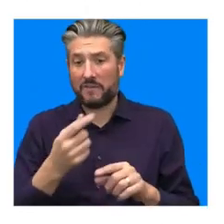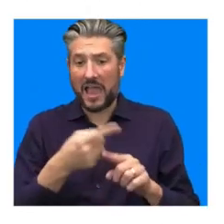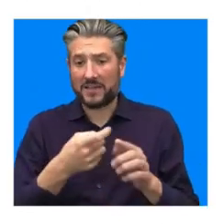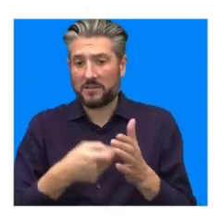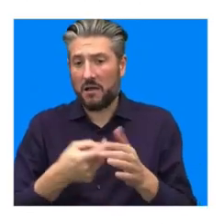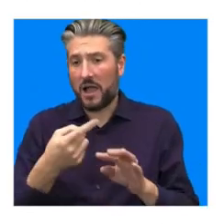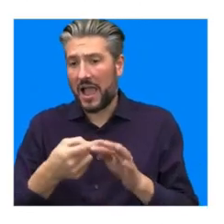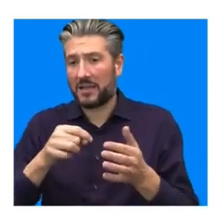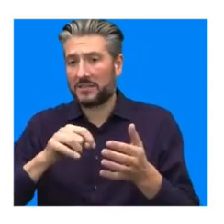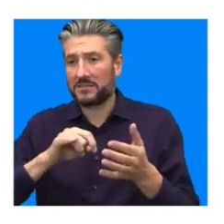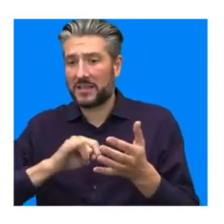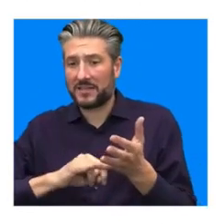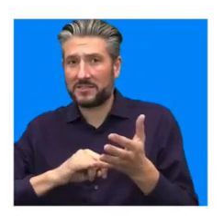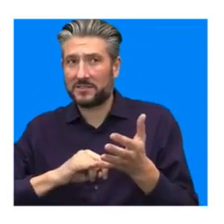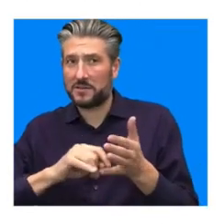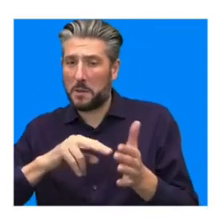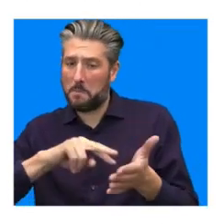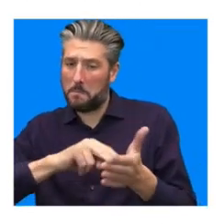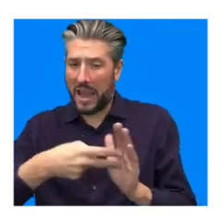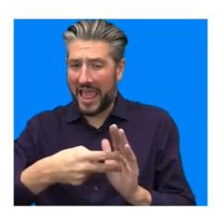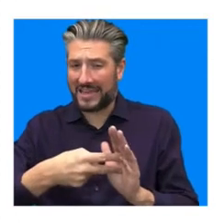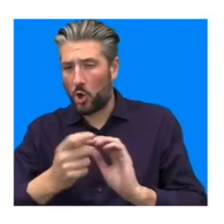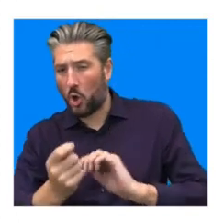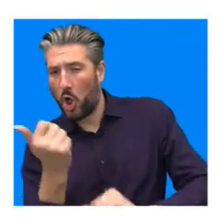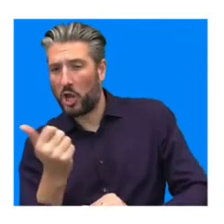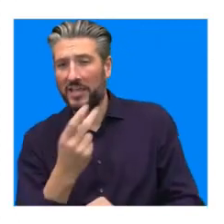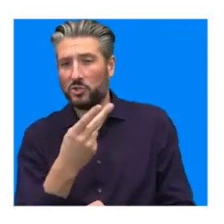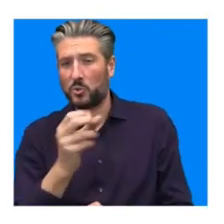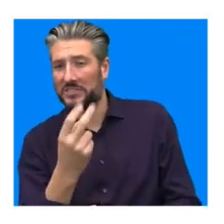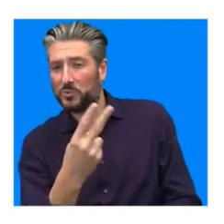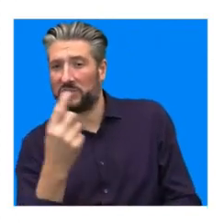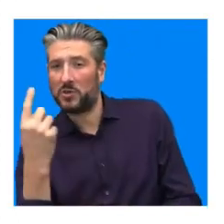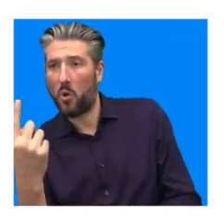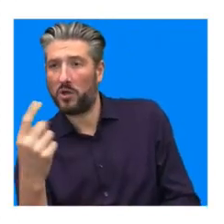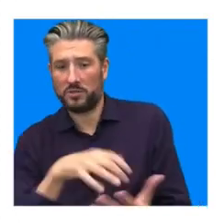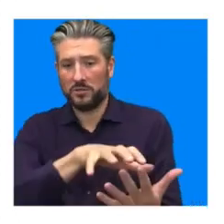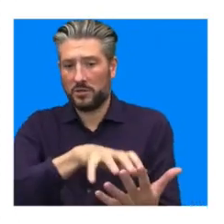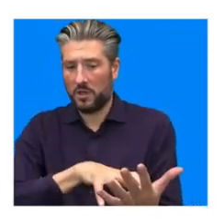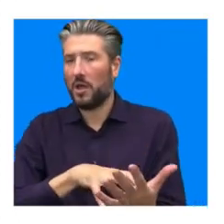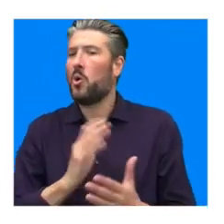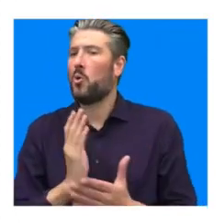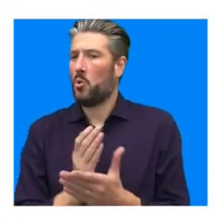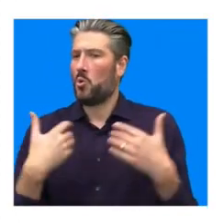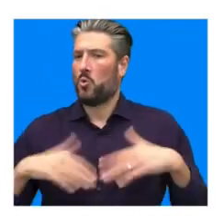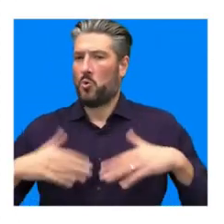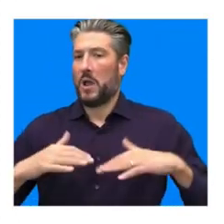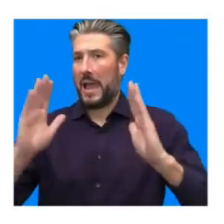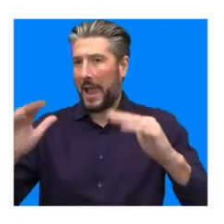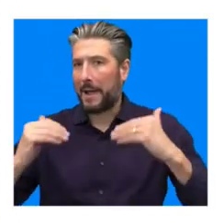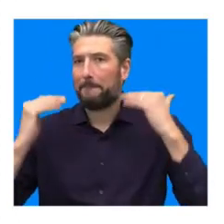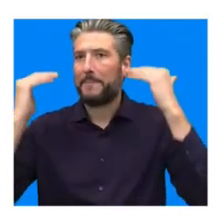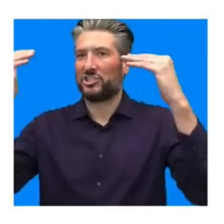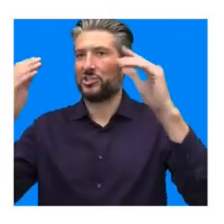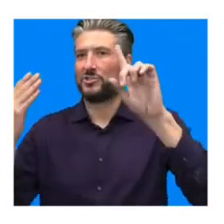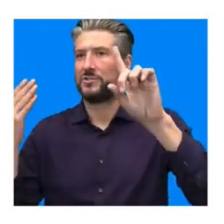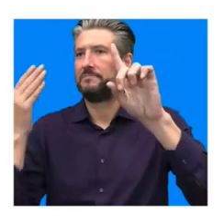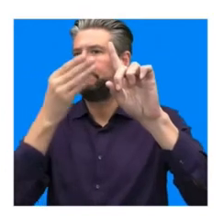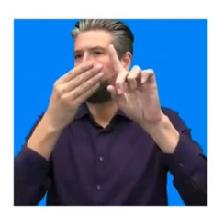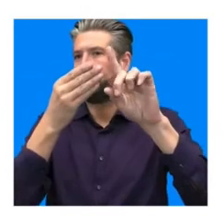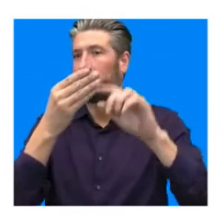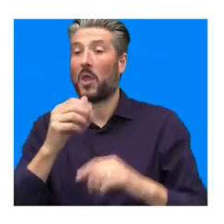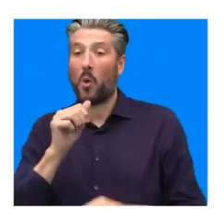for early 2021 and beyond is really ambitious. It'll be open for feedback. You